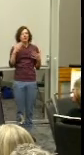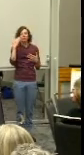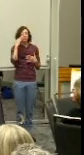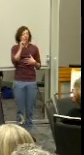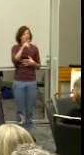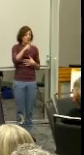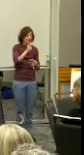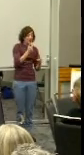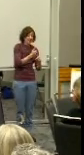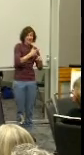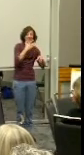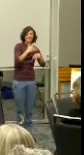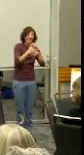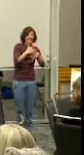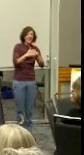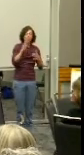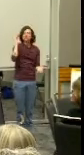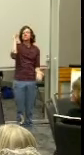is needed.